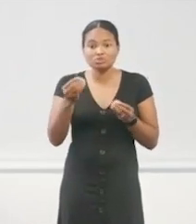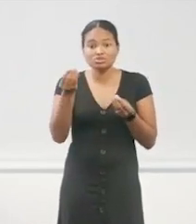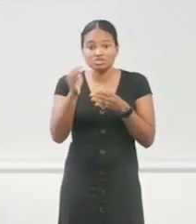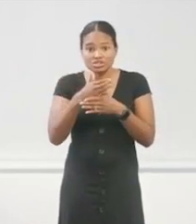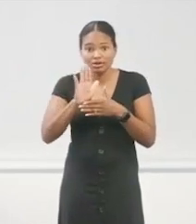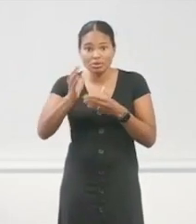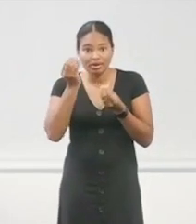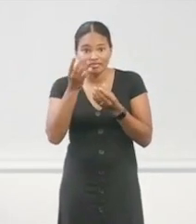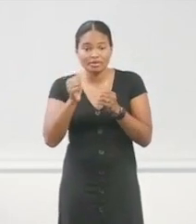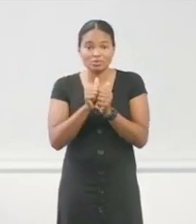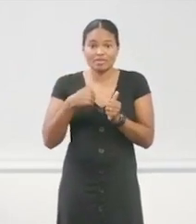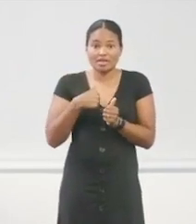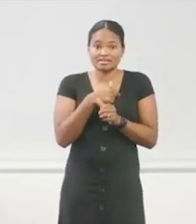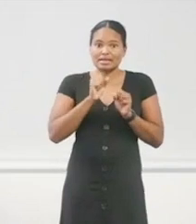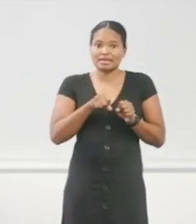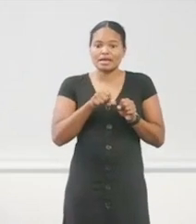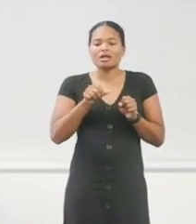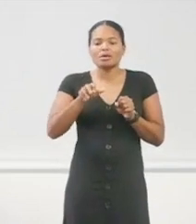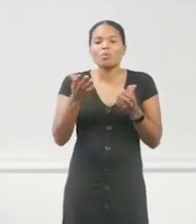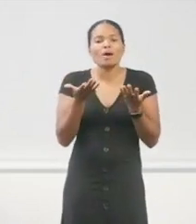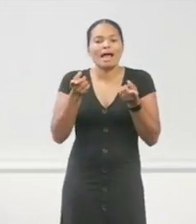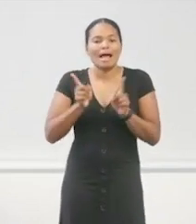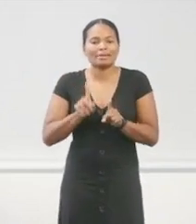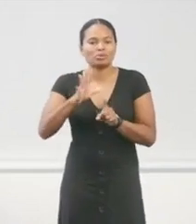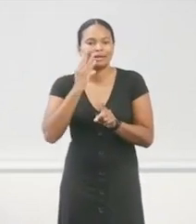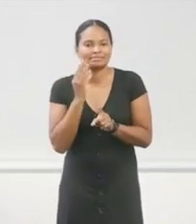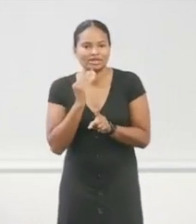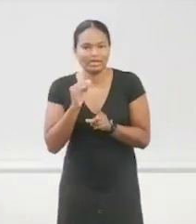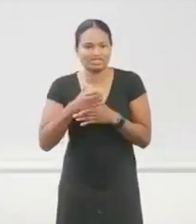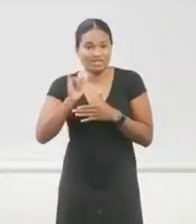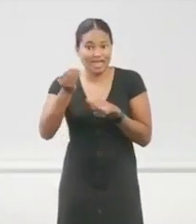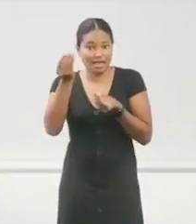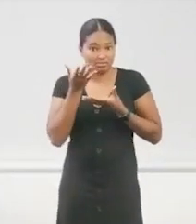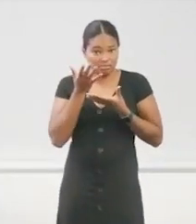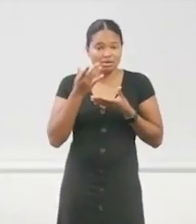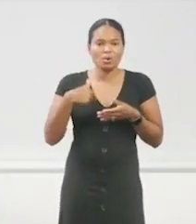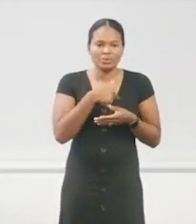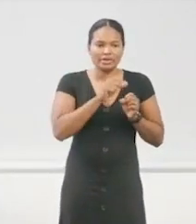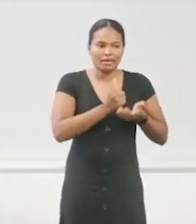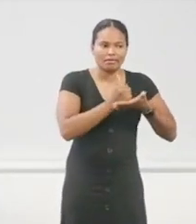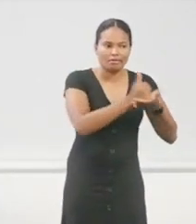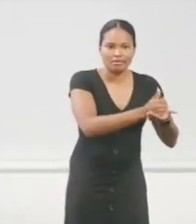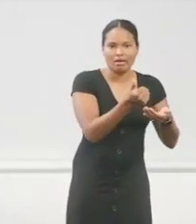assist other victims in the future, helps us assess, importantly, the IOCs, the incidents of compromise,